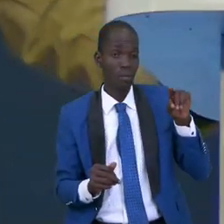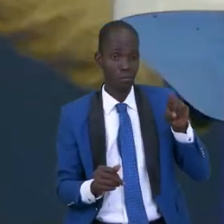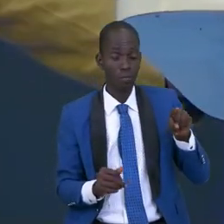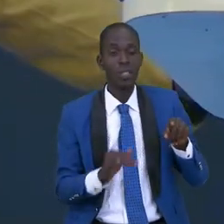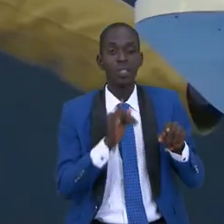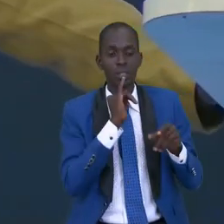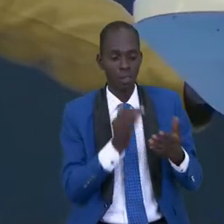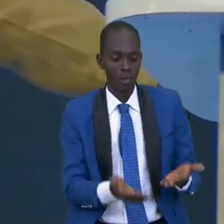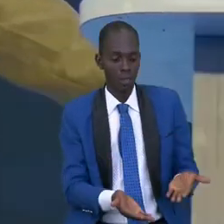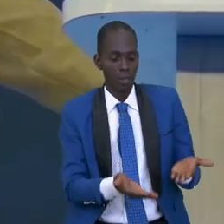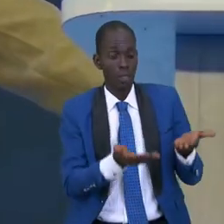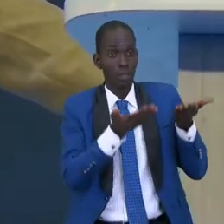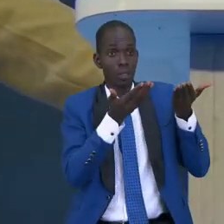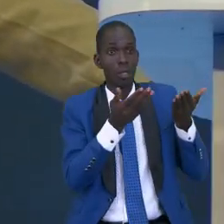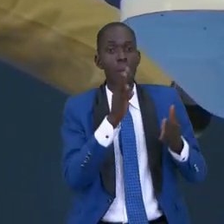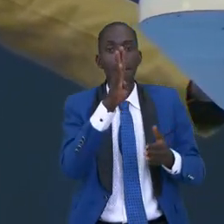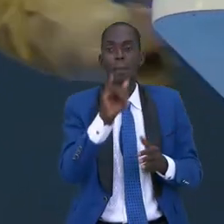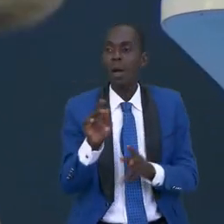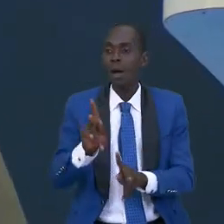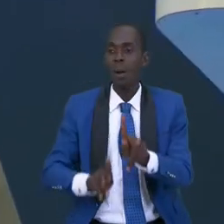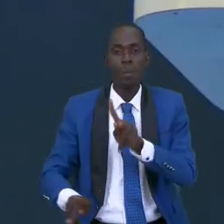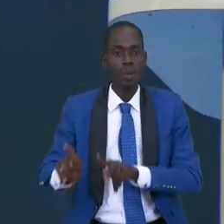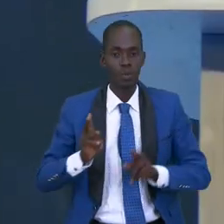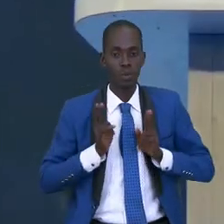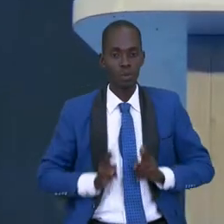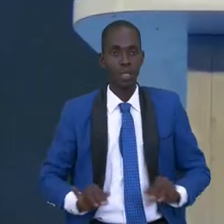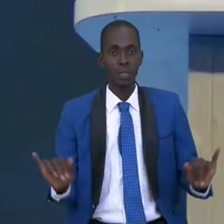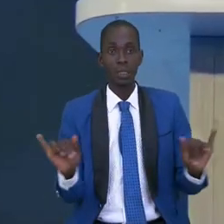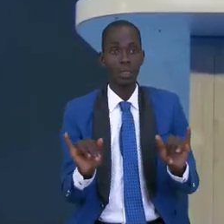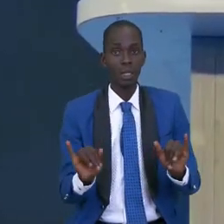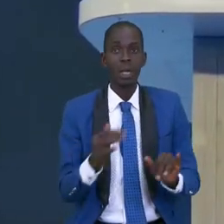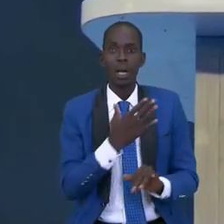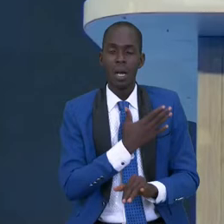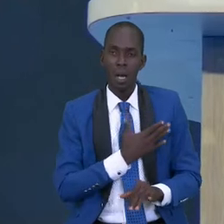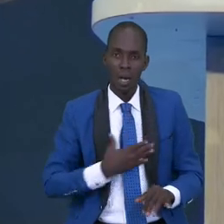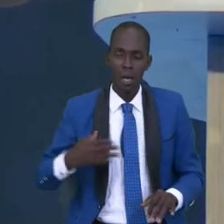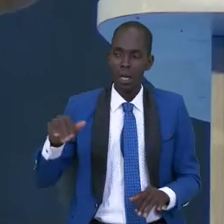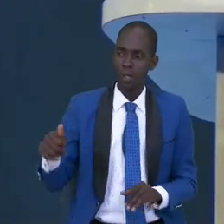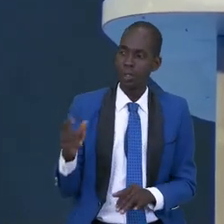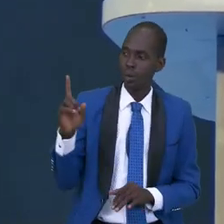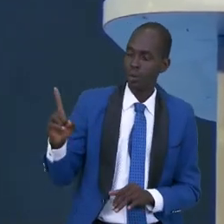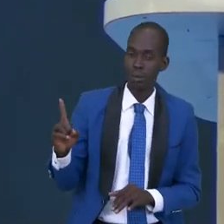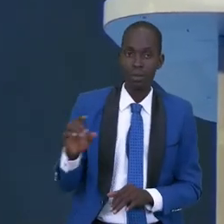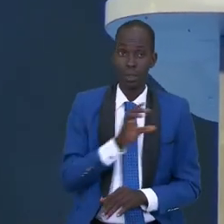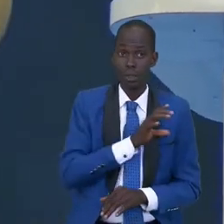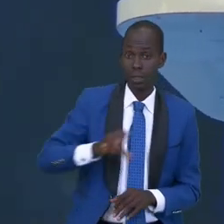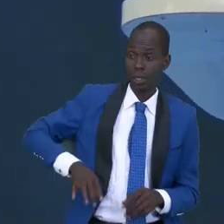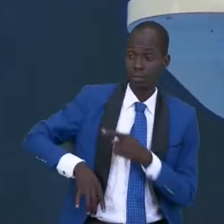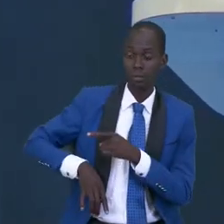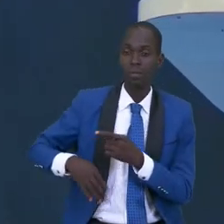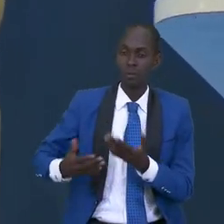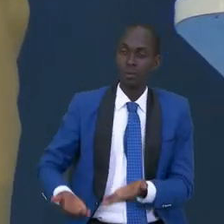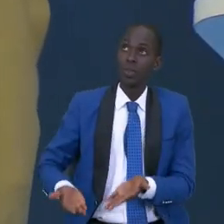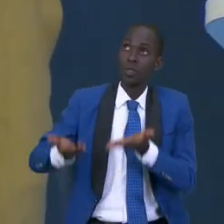exalted by people, and then another one cries, exalted by